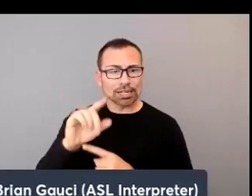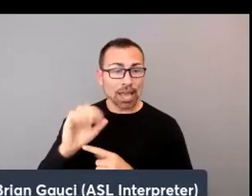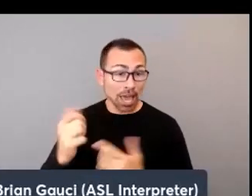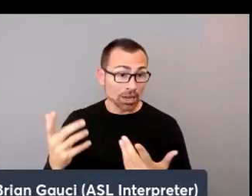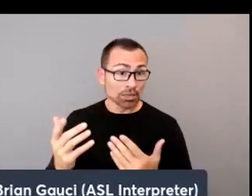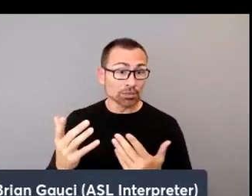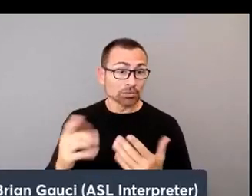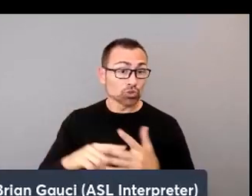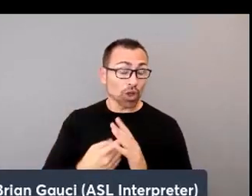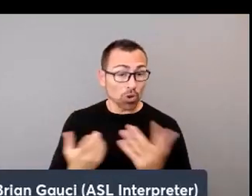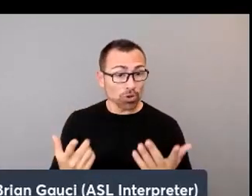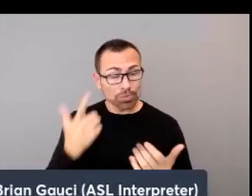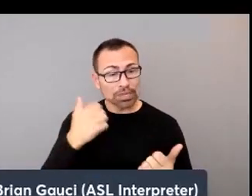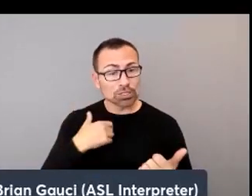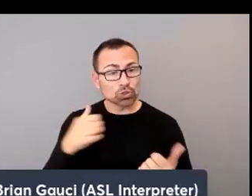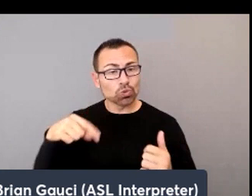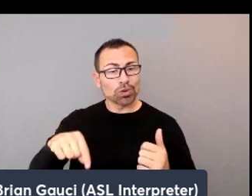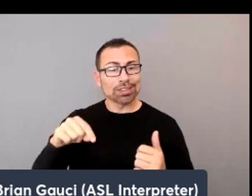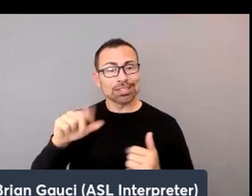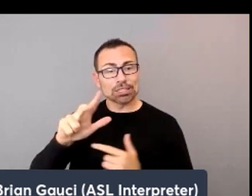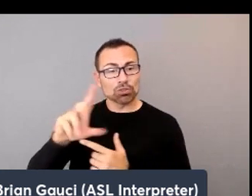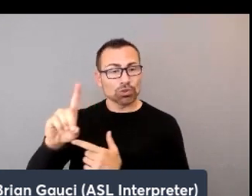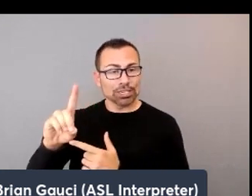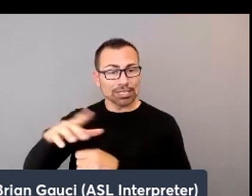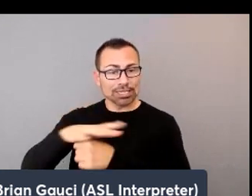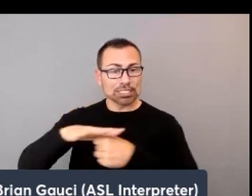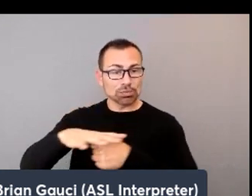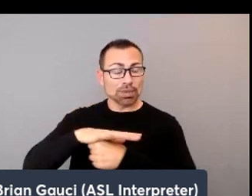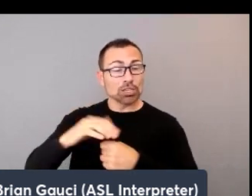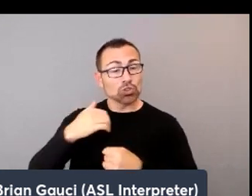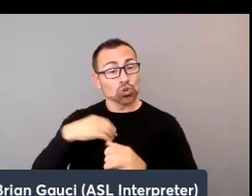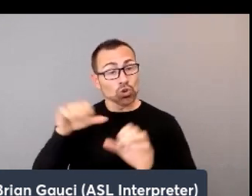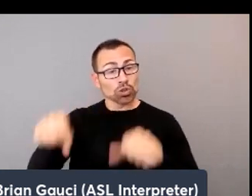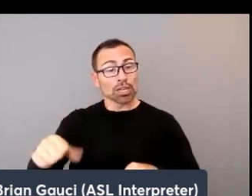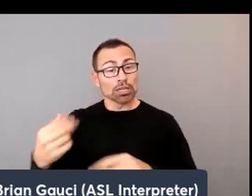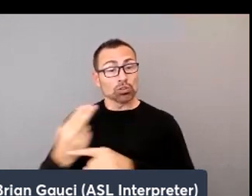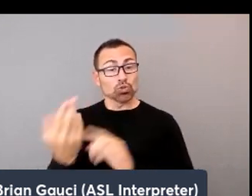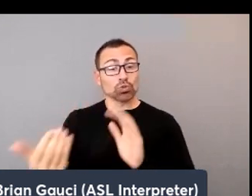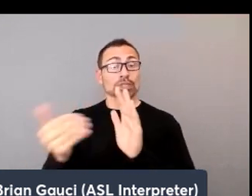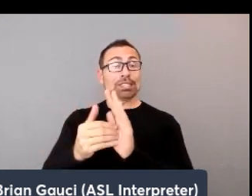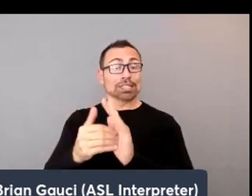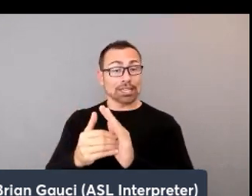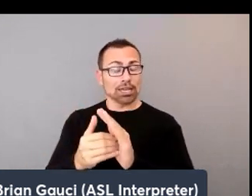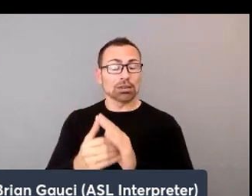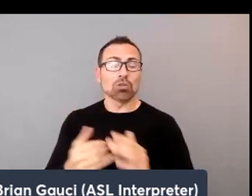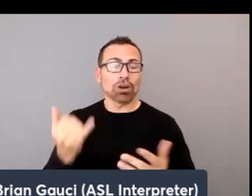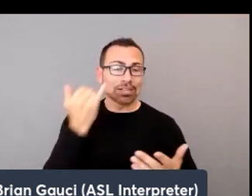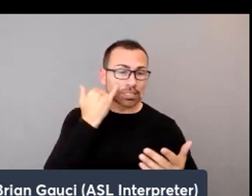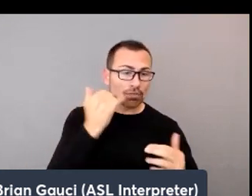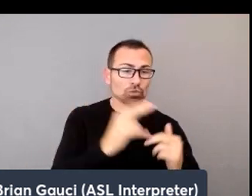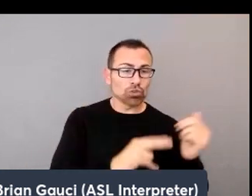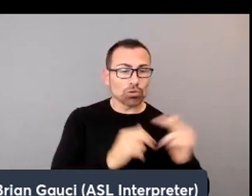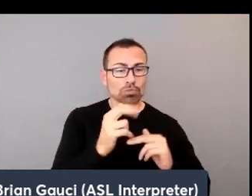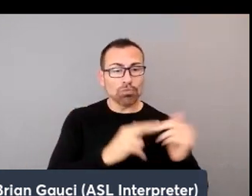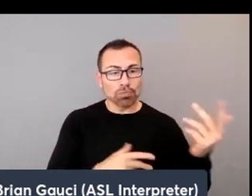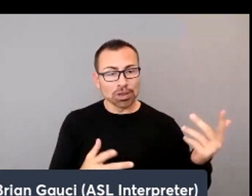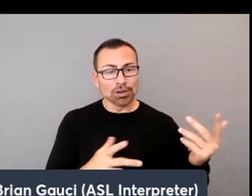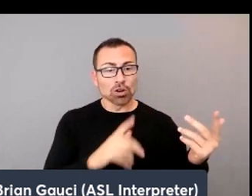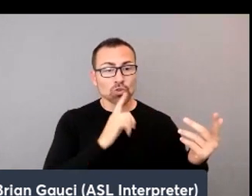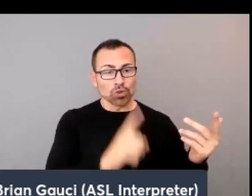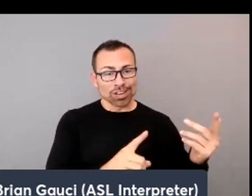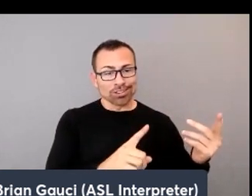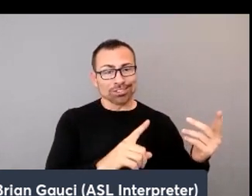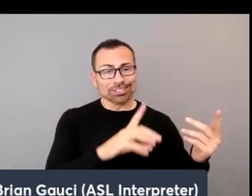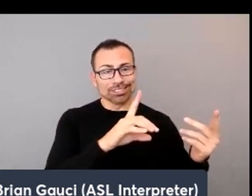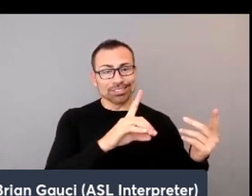have some reusability of what you build versus a data set that it takes months to gather and it might not really be useful at the